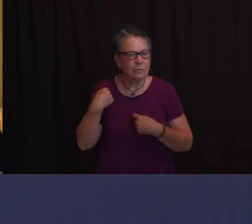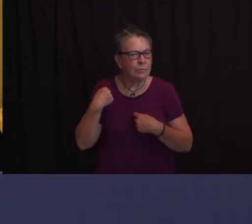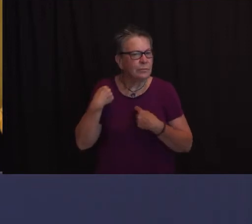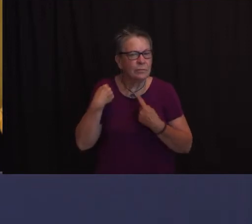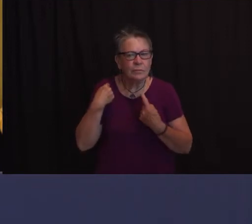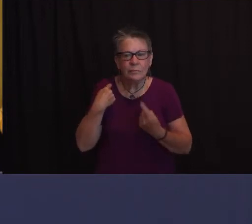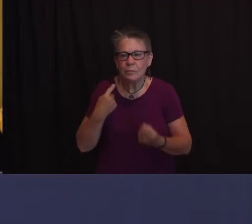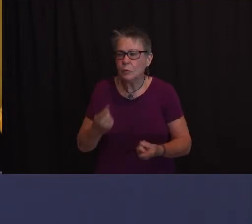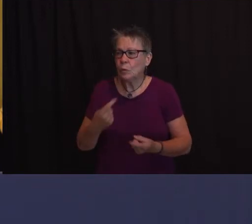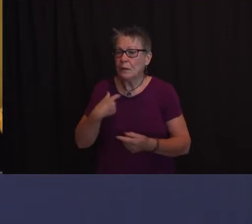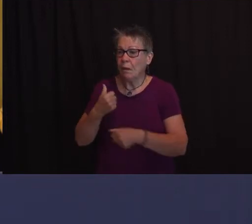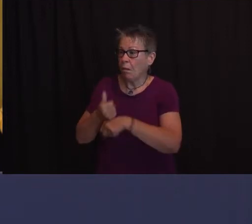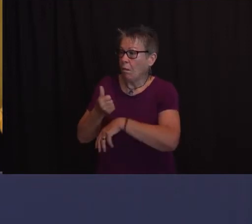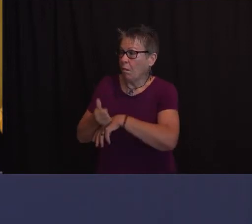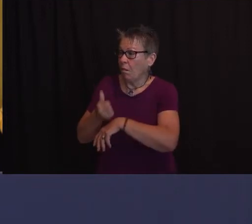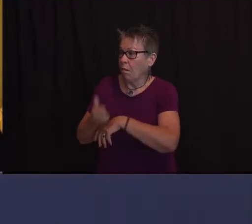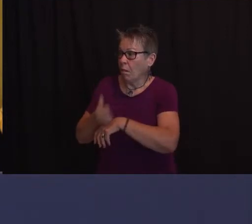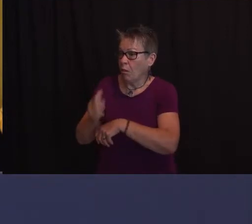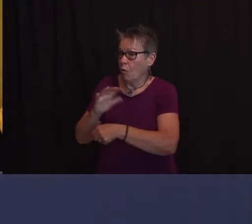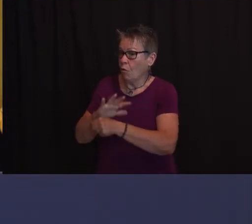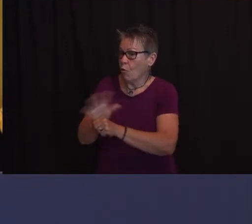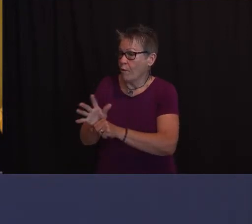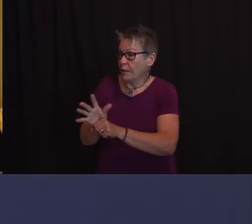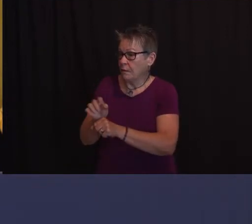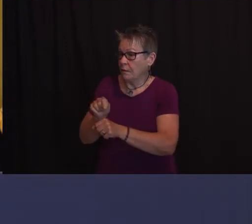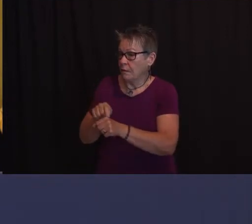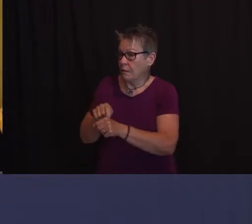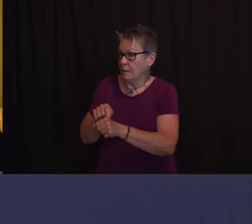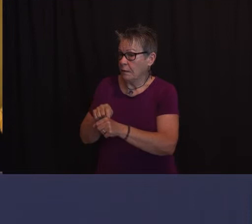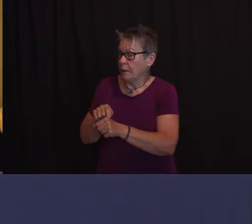this case, we're in a different mode. So